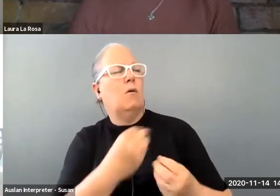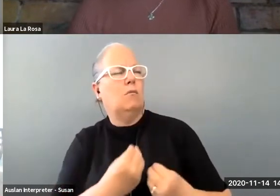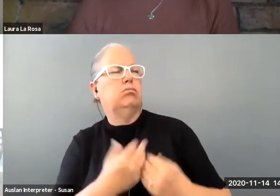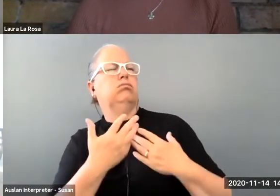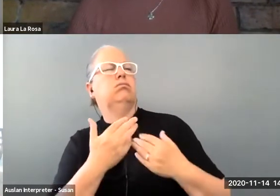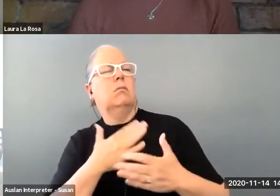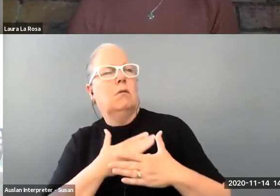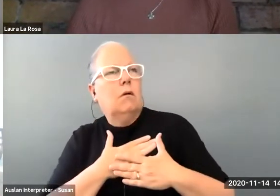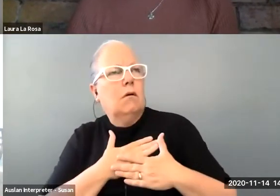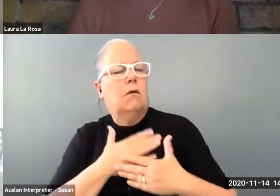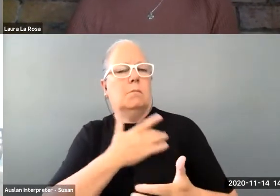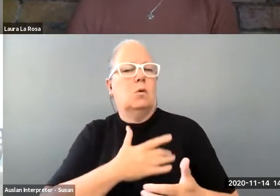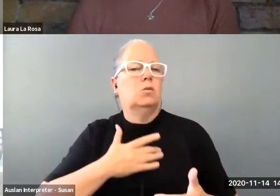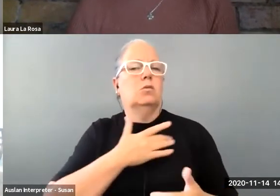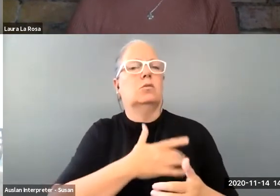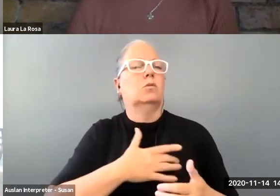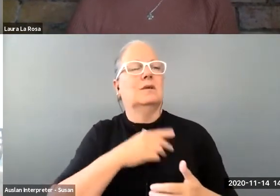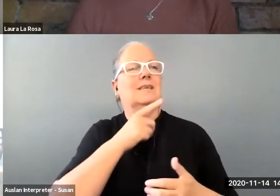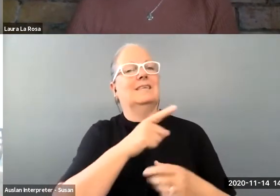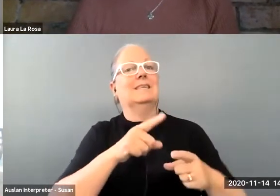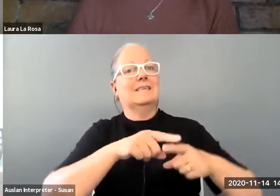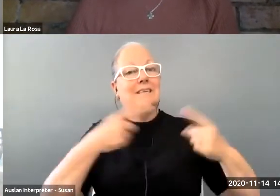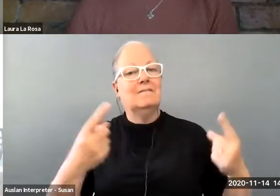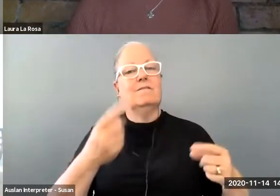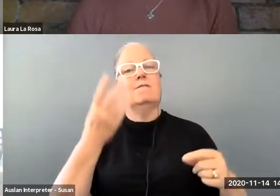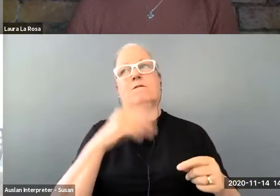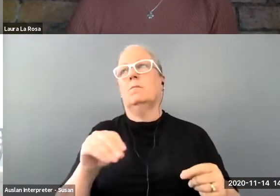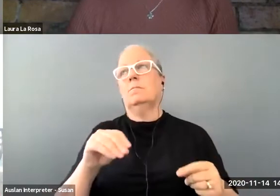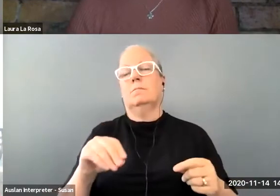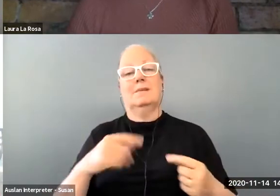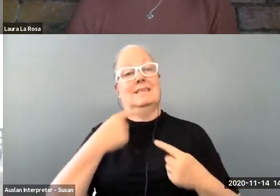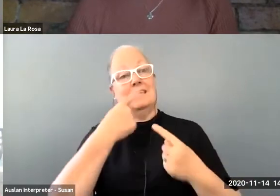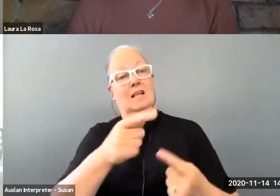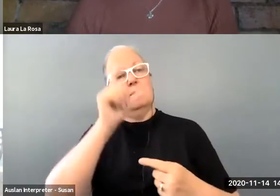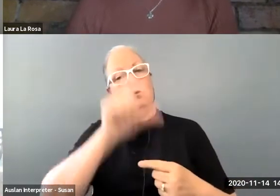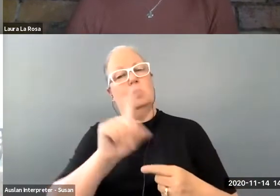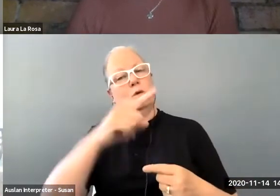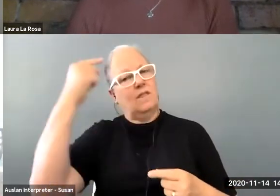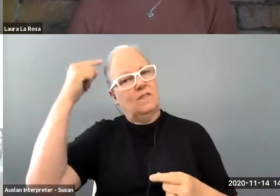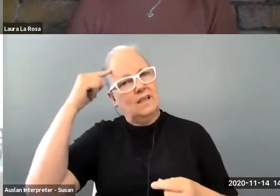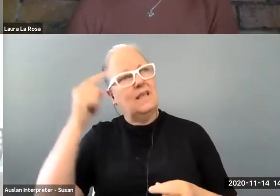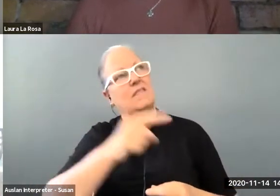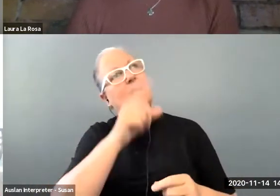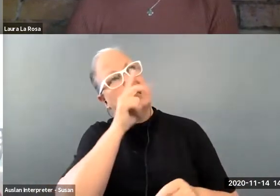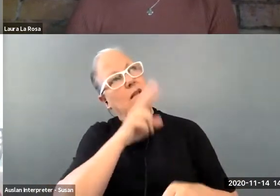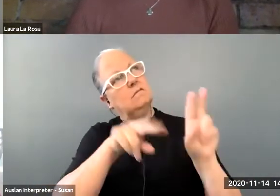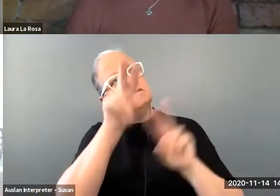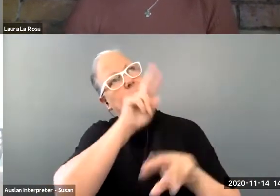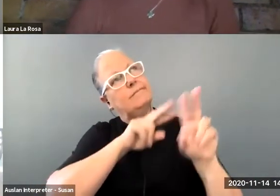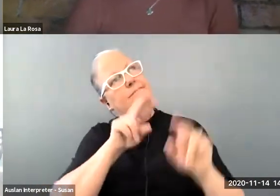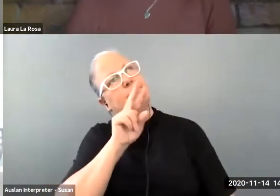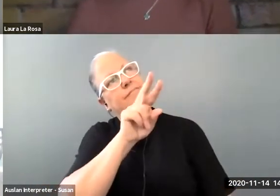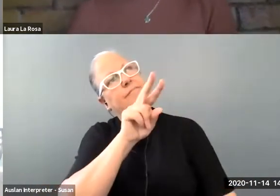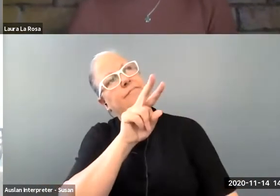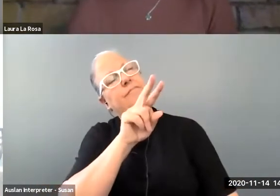or whatever it is, but that it is different from just telling someone what to think, that it is a way that they can